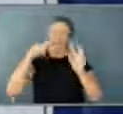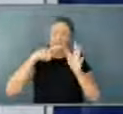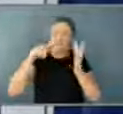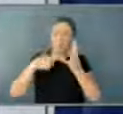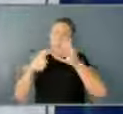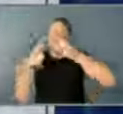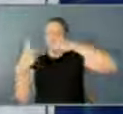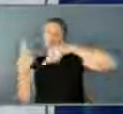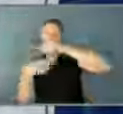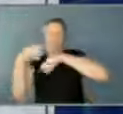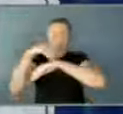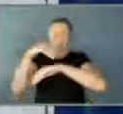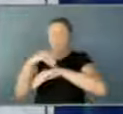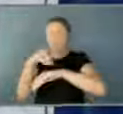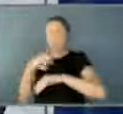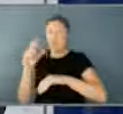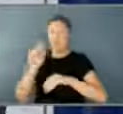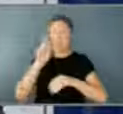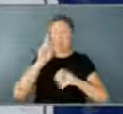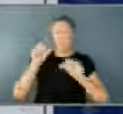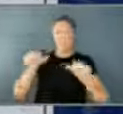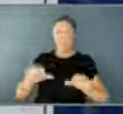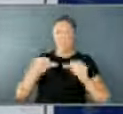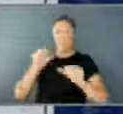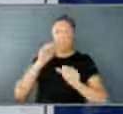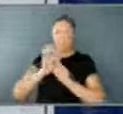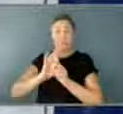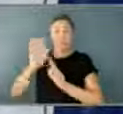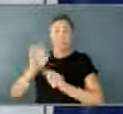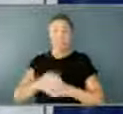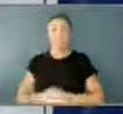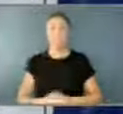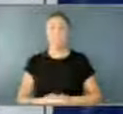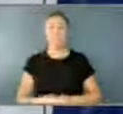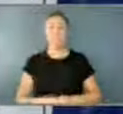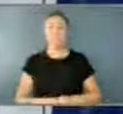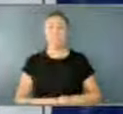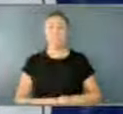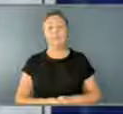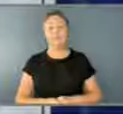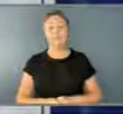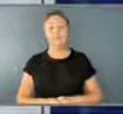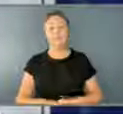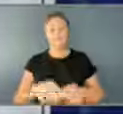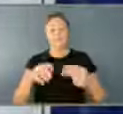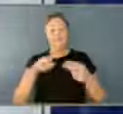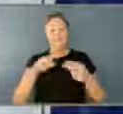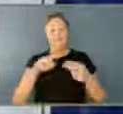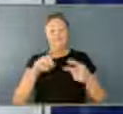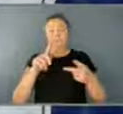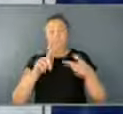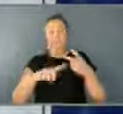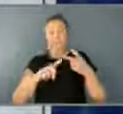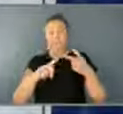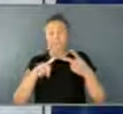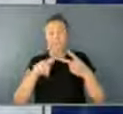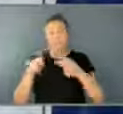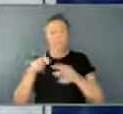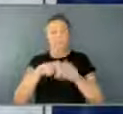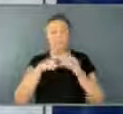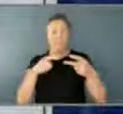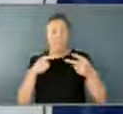resolved. Secondly, so we'll get guidance in the coming weeks. Secondly, we'll receive